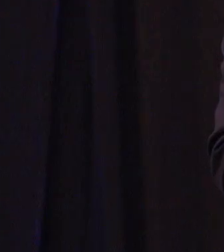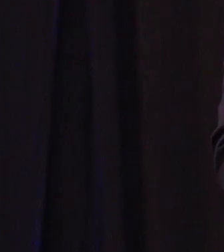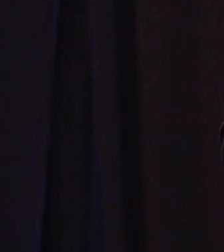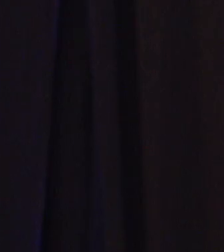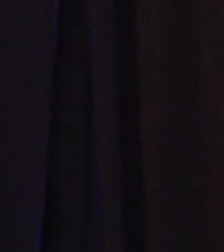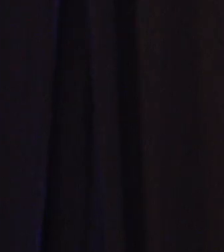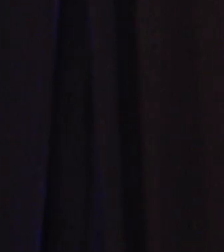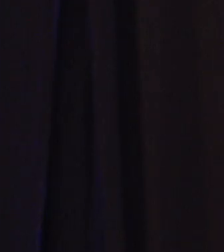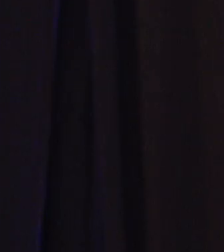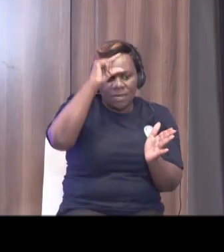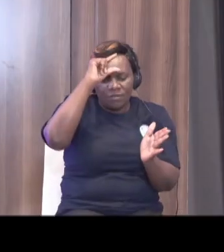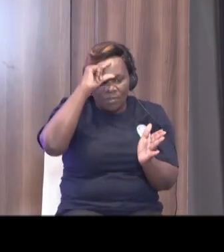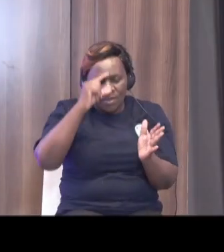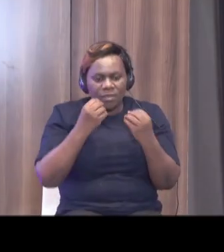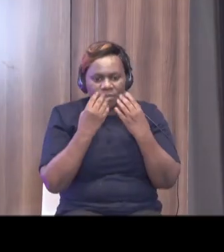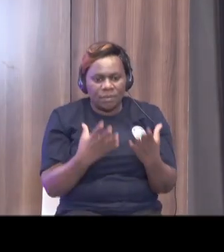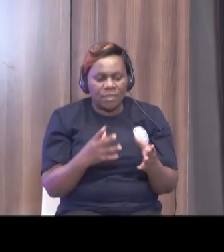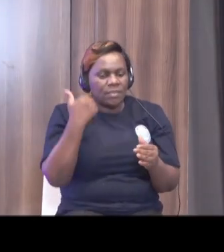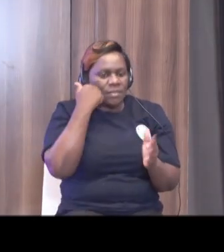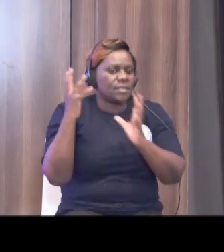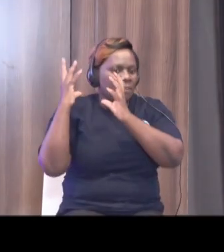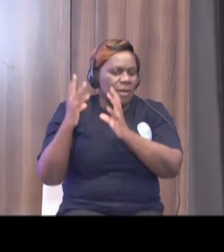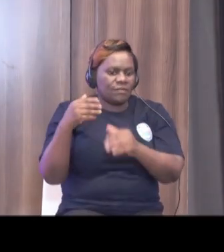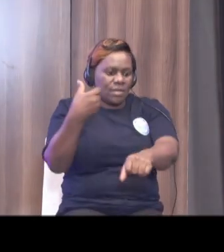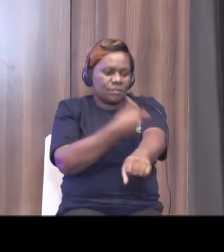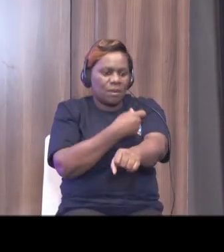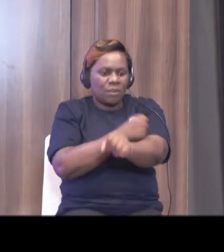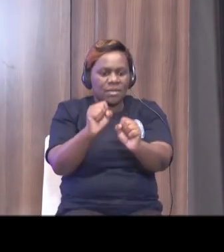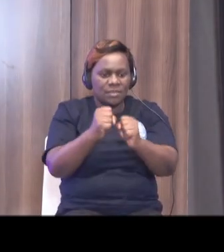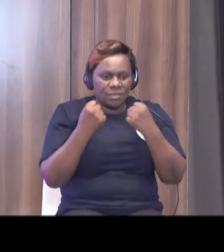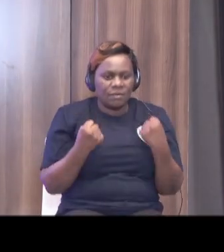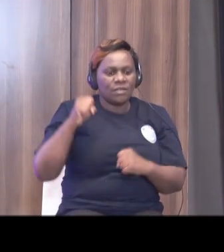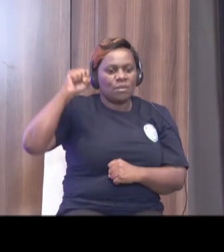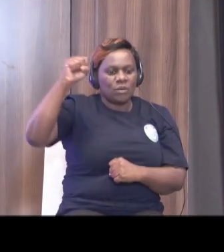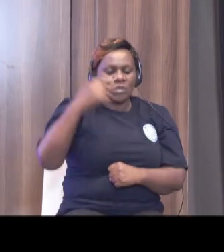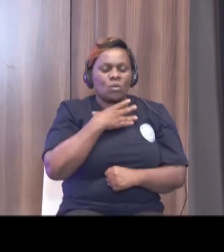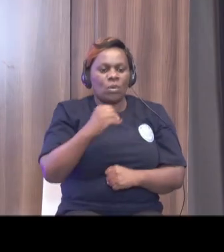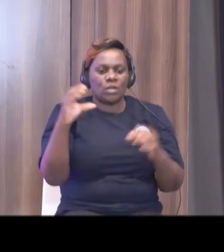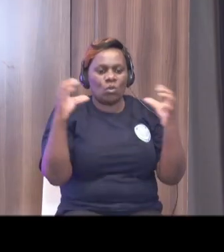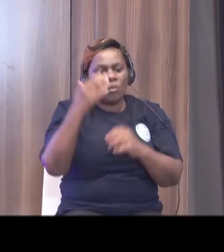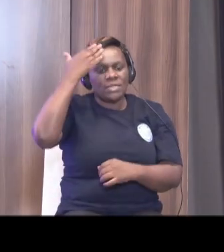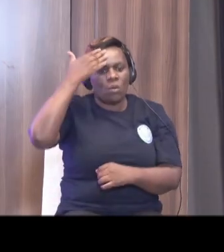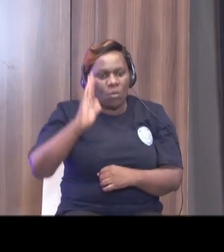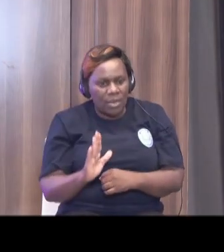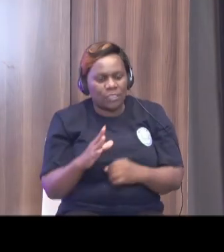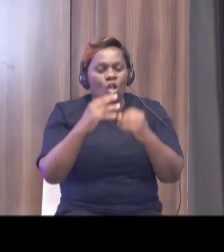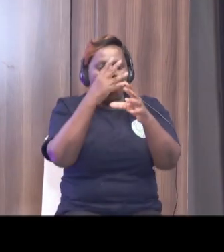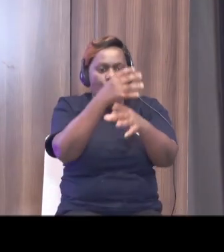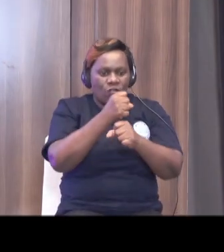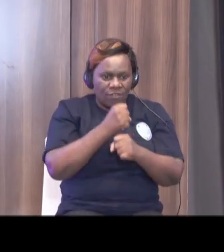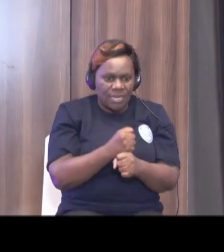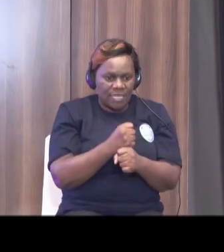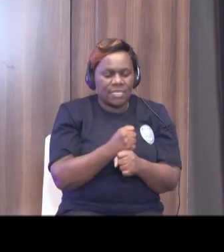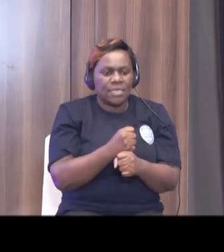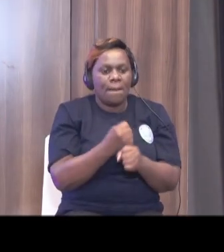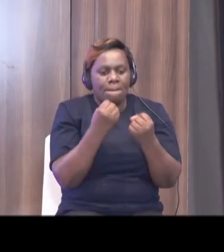recommendation by the government, data on disease burden and vaccine safety, vaccine costs, political will, community awareness, confidence.